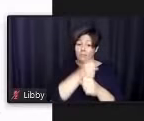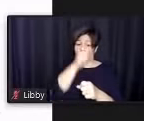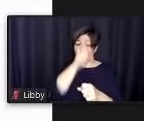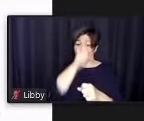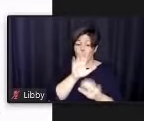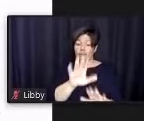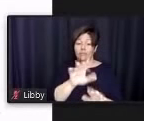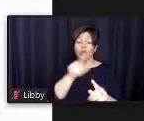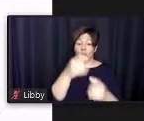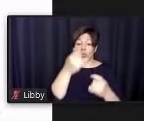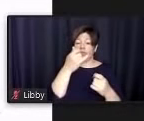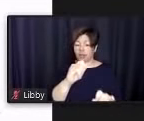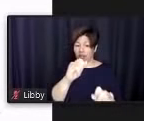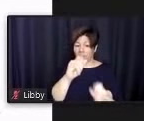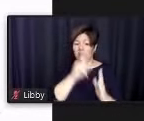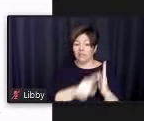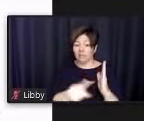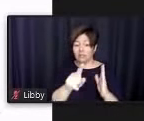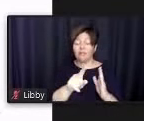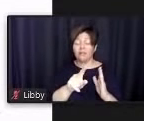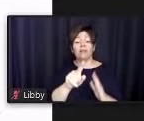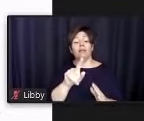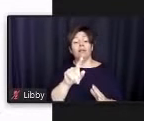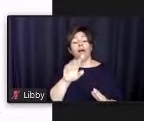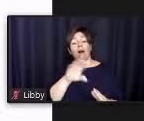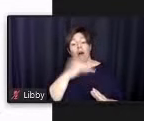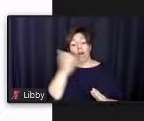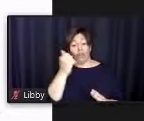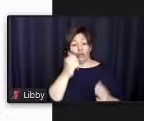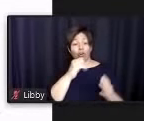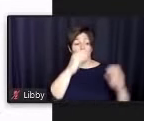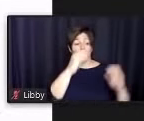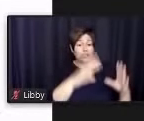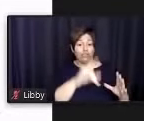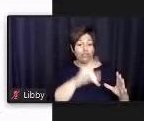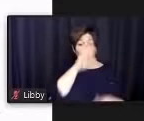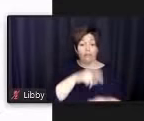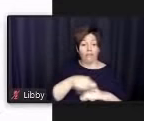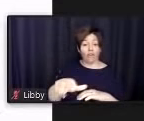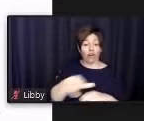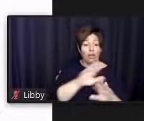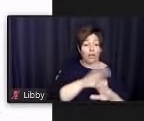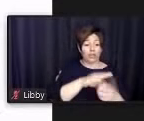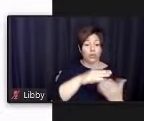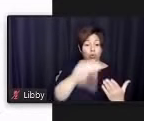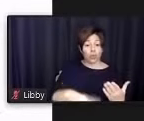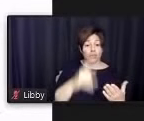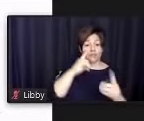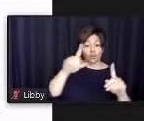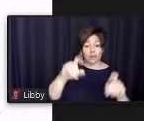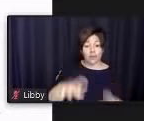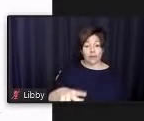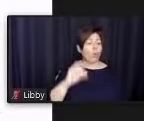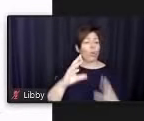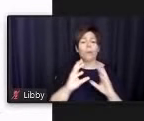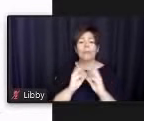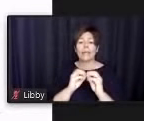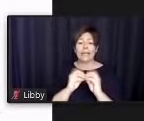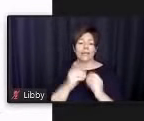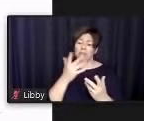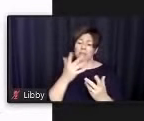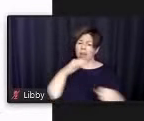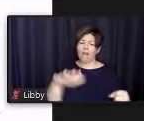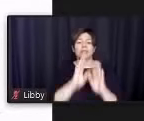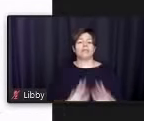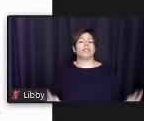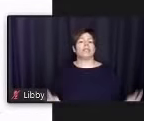still making sure that others are referring these kids for testing, or at least maybe just meetings, not necessarily the full shebang